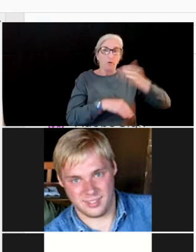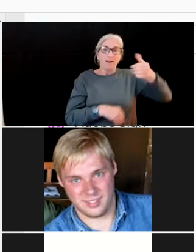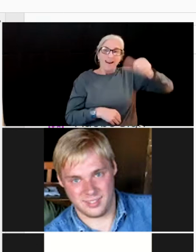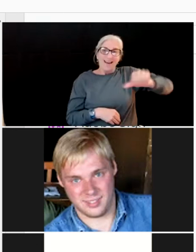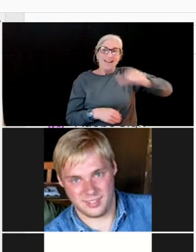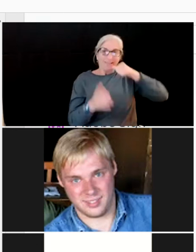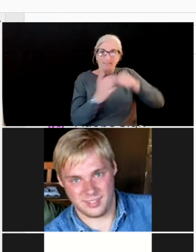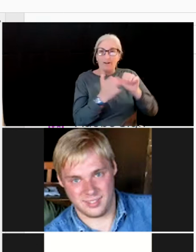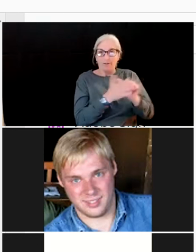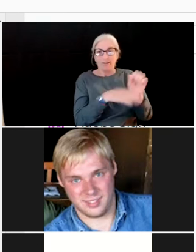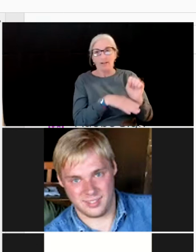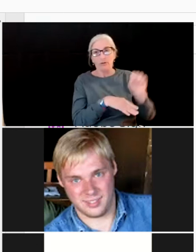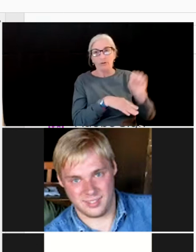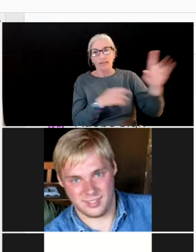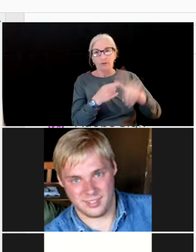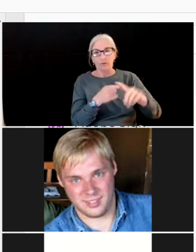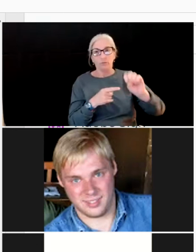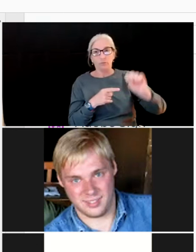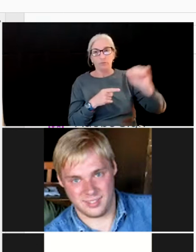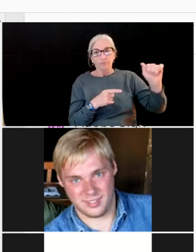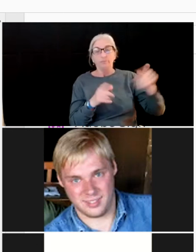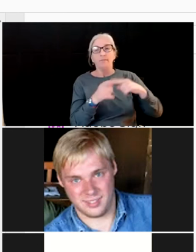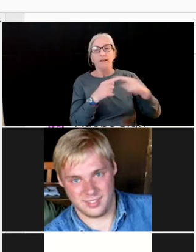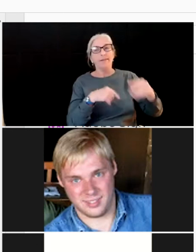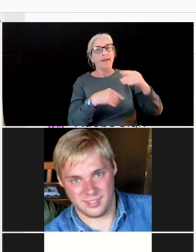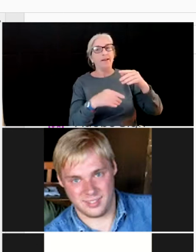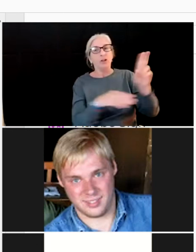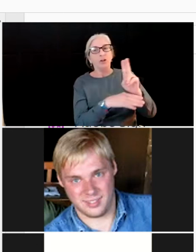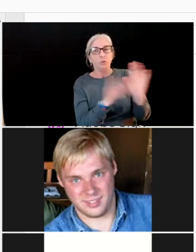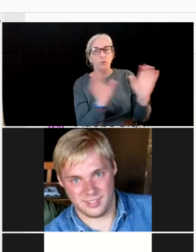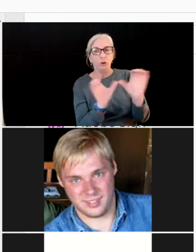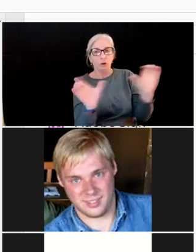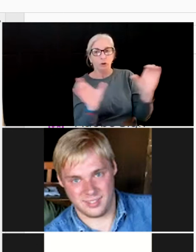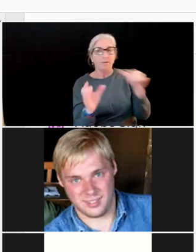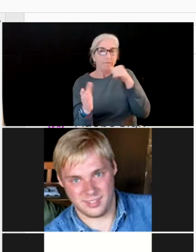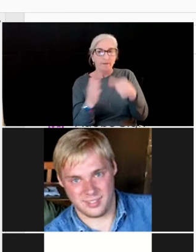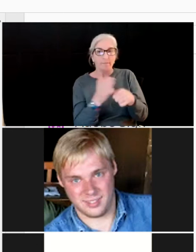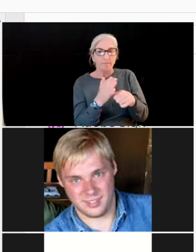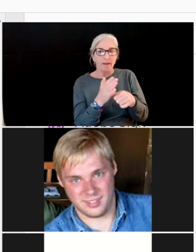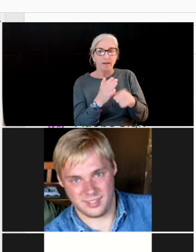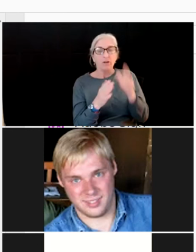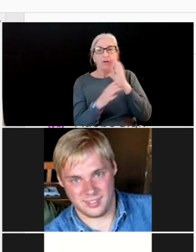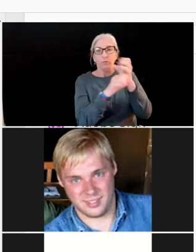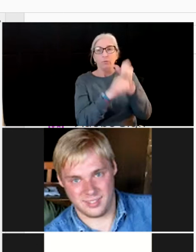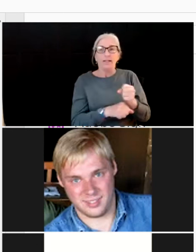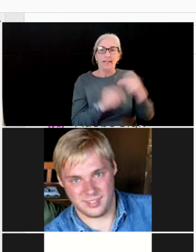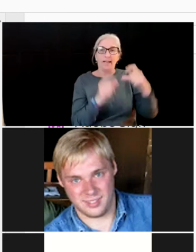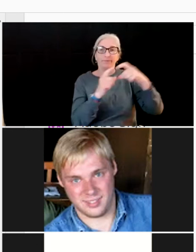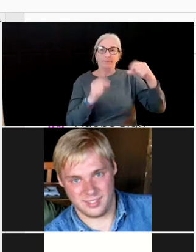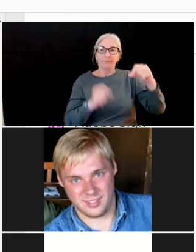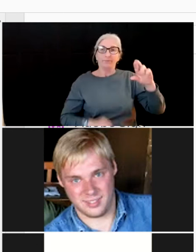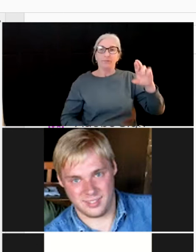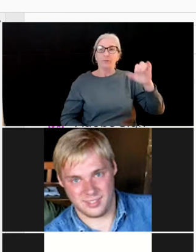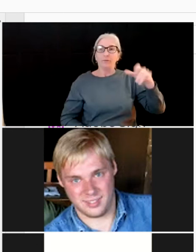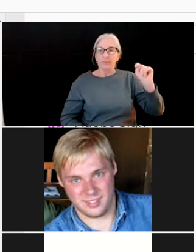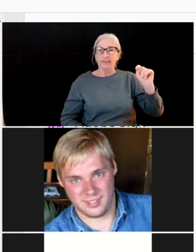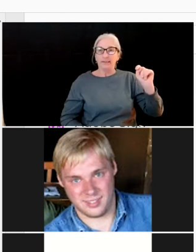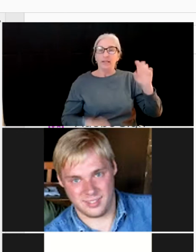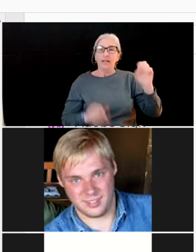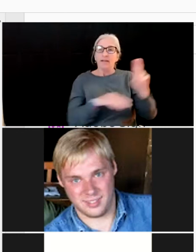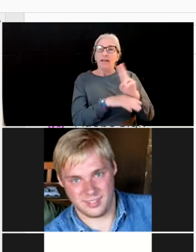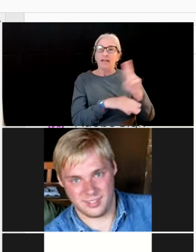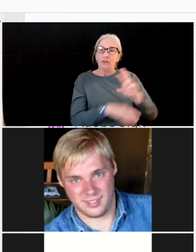and then mail everything in certified so that they get a receipt back from Social Security, just verifying that they got it. And they can use that receipt as